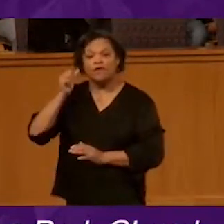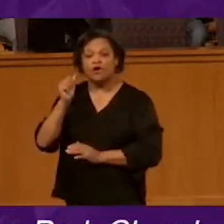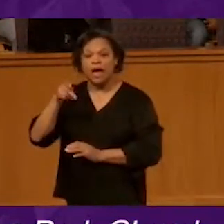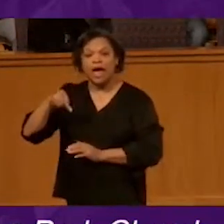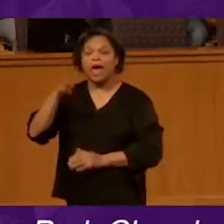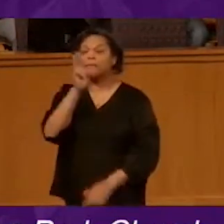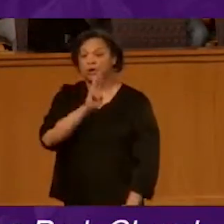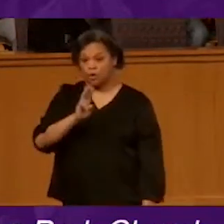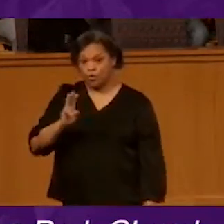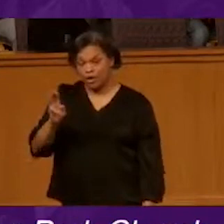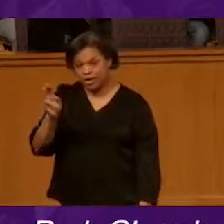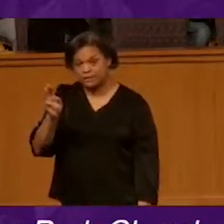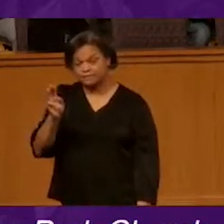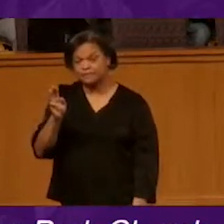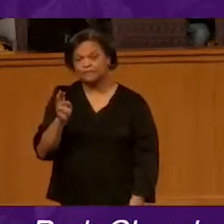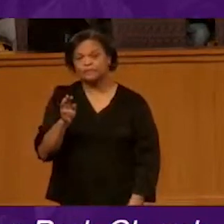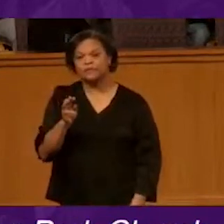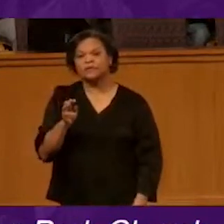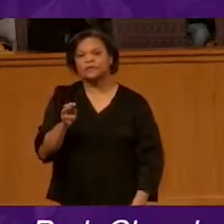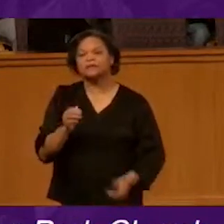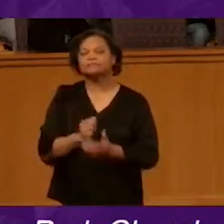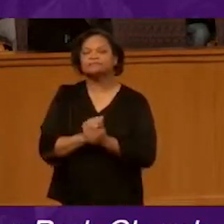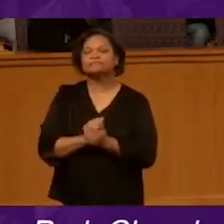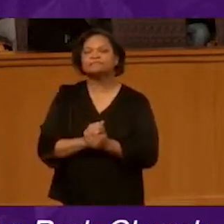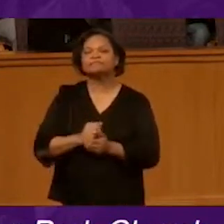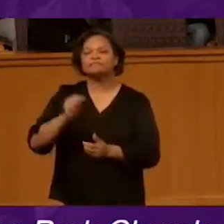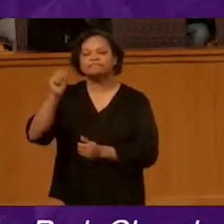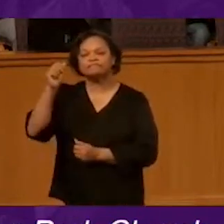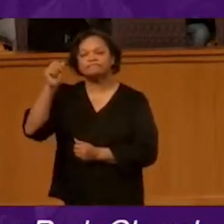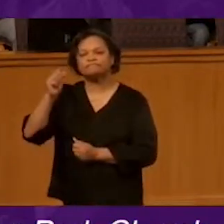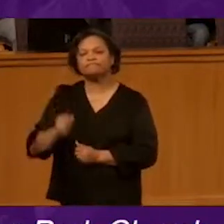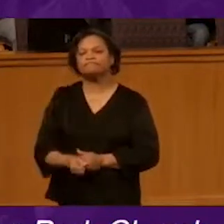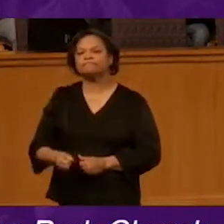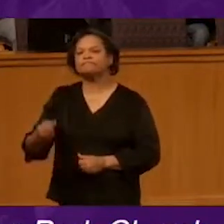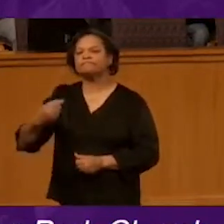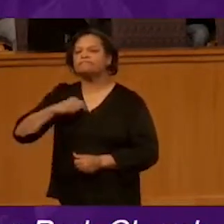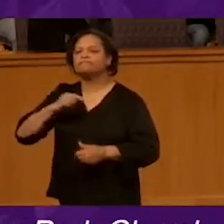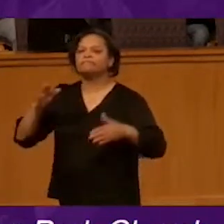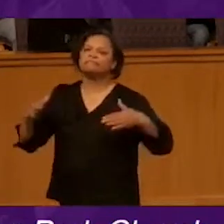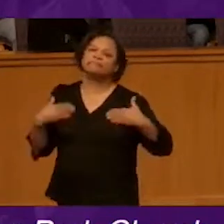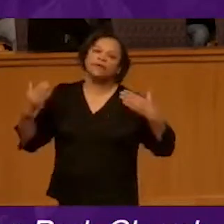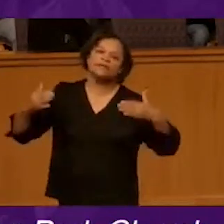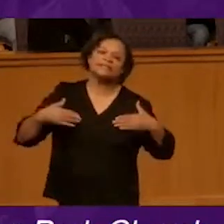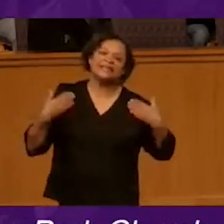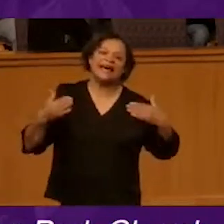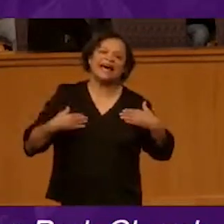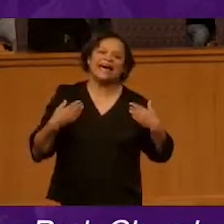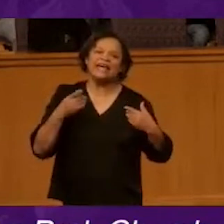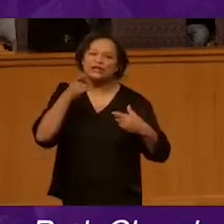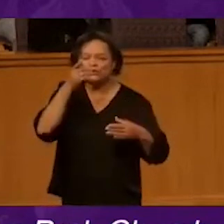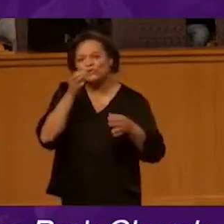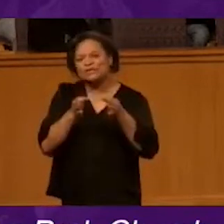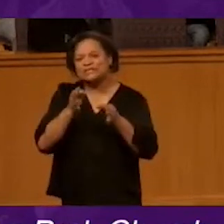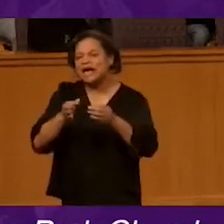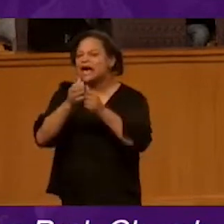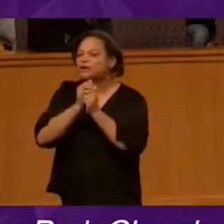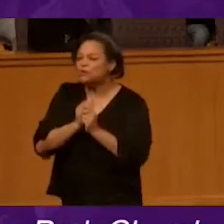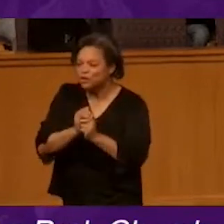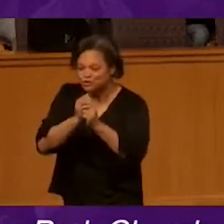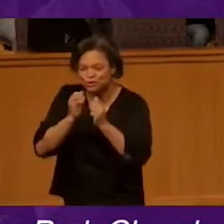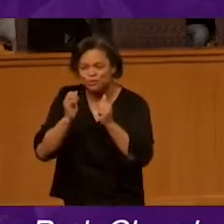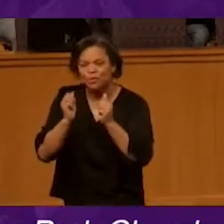website. Is there anything else they can join us? I think you covered it all. Yes, yes. So we're so excited that you decided to worship with